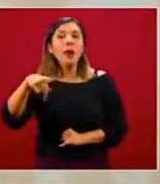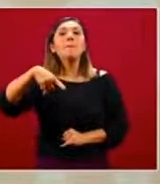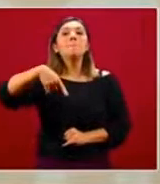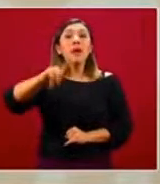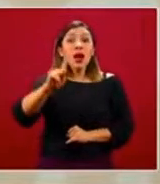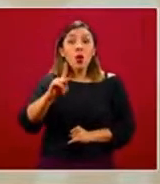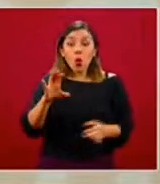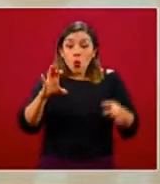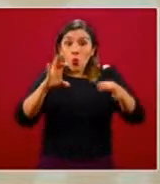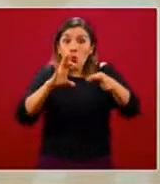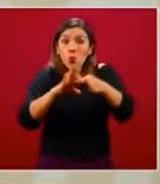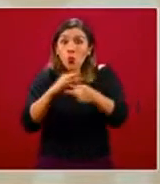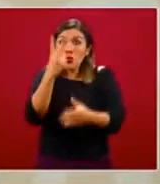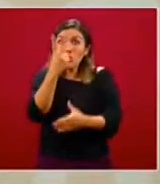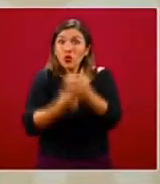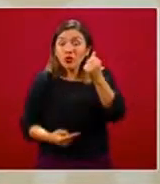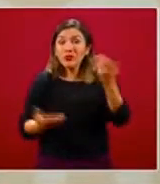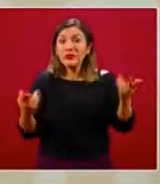territory.